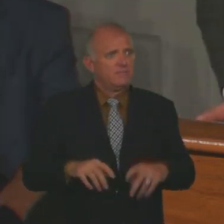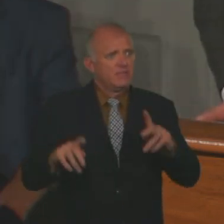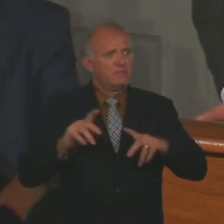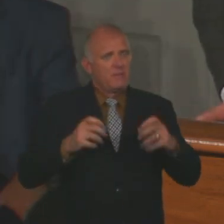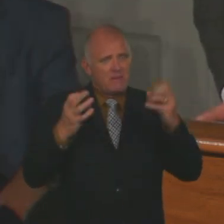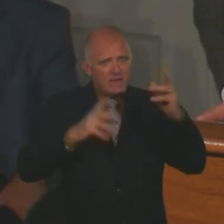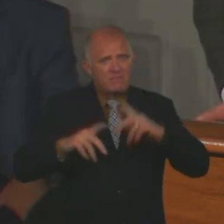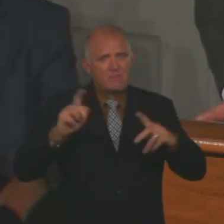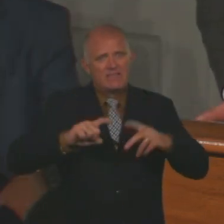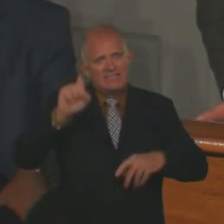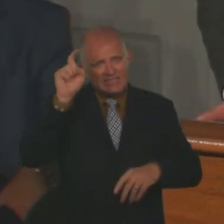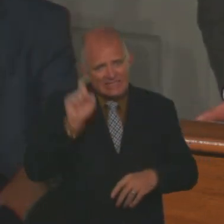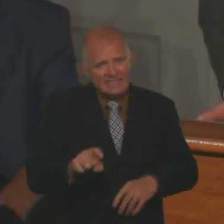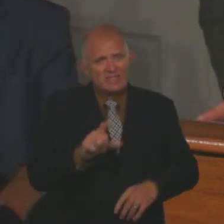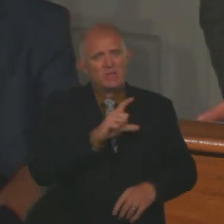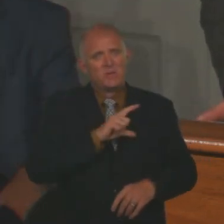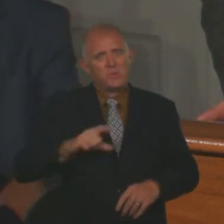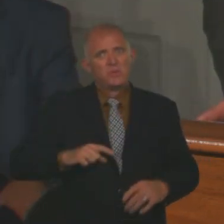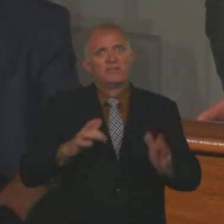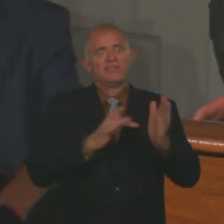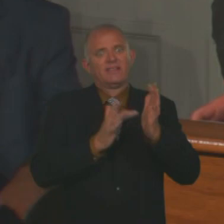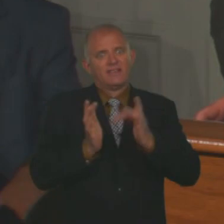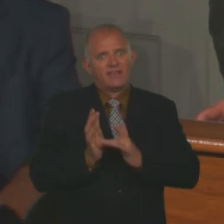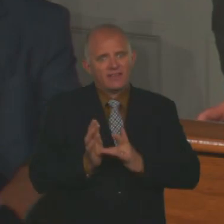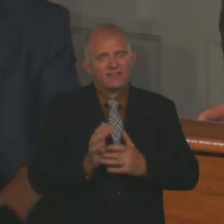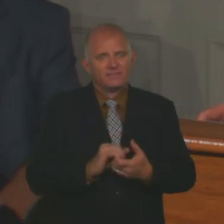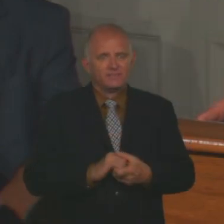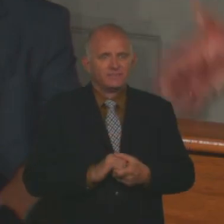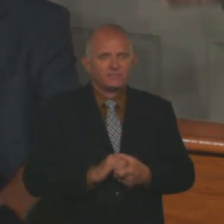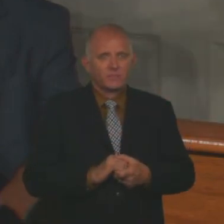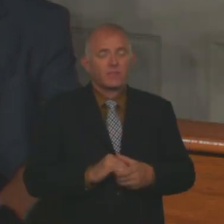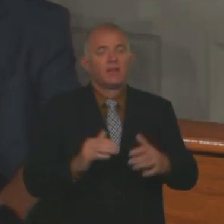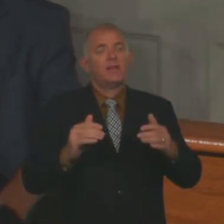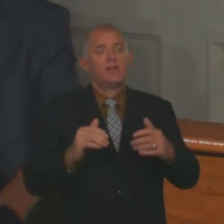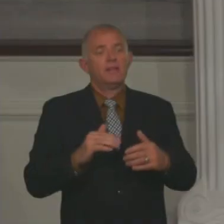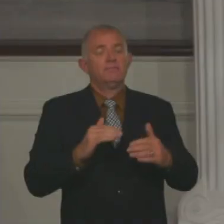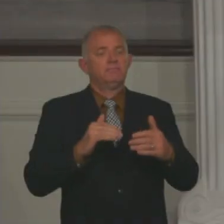need the Lord Jesus Christ. I want you to notice the next thing, the next